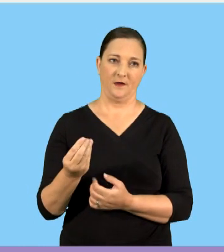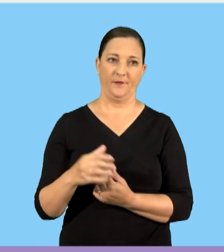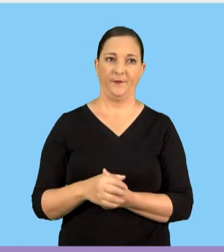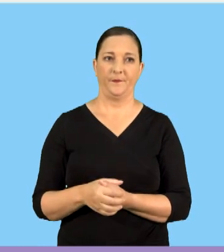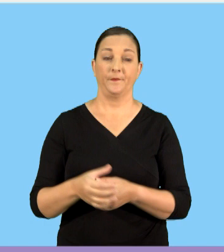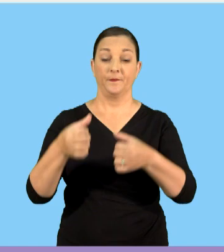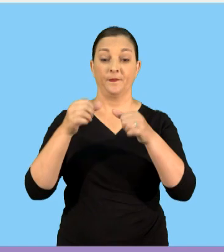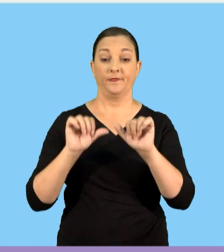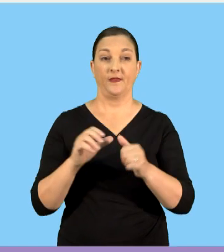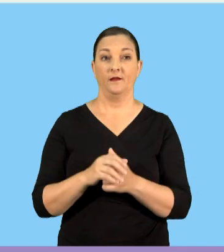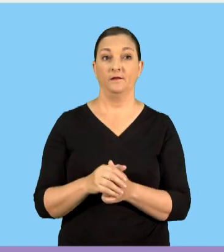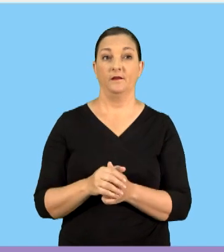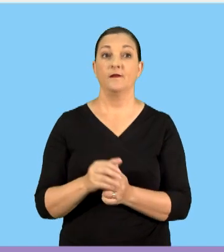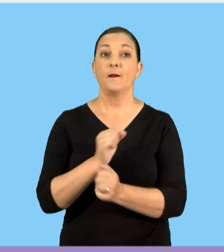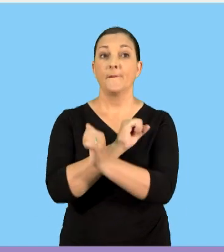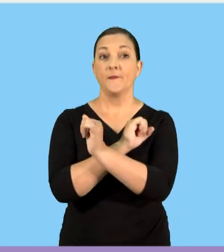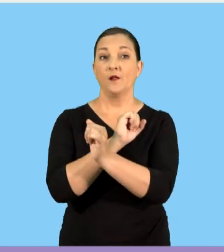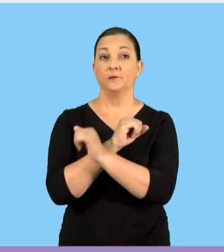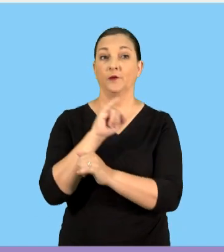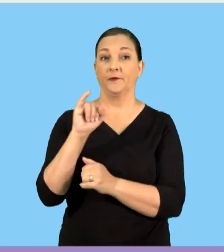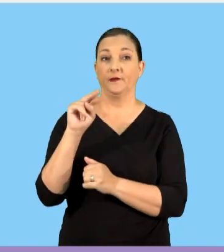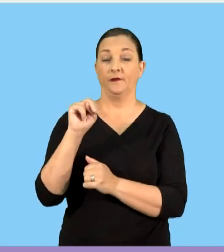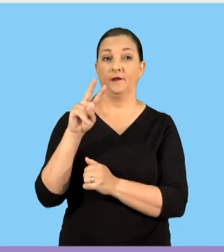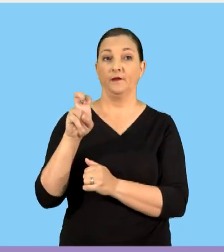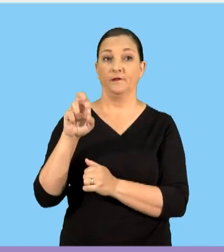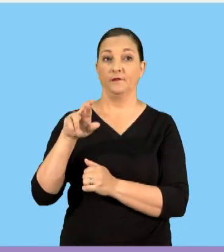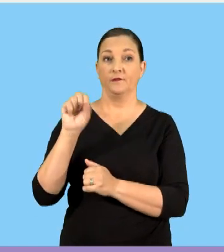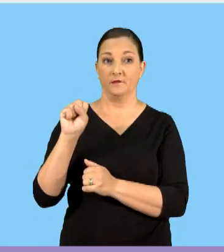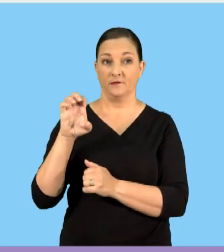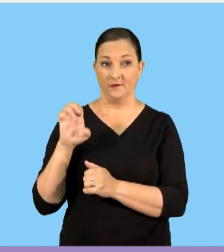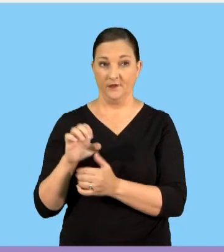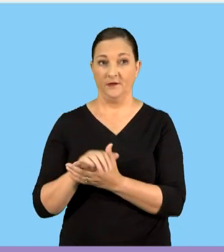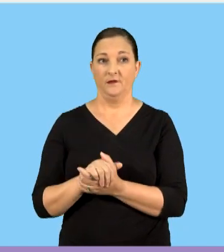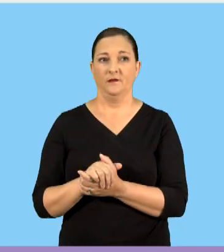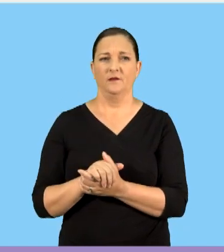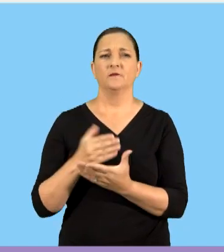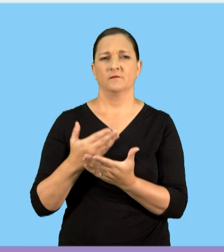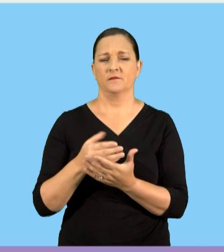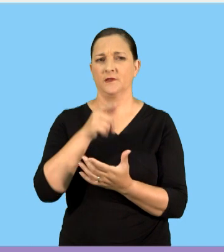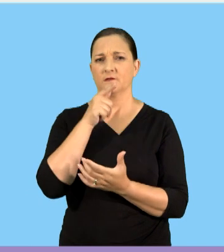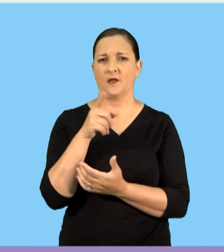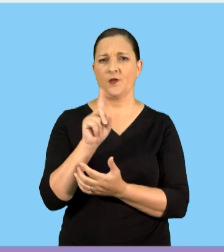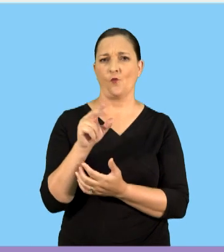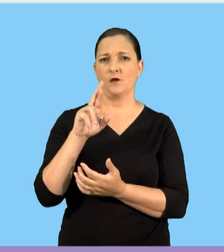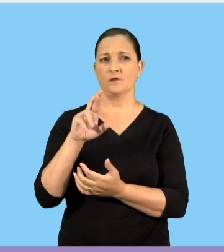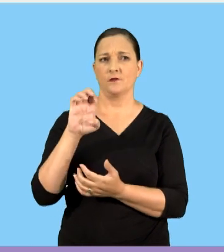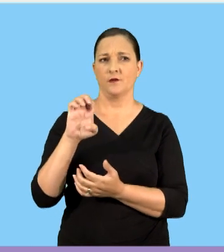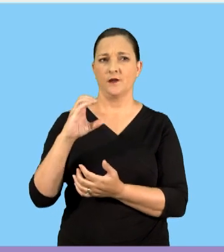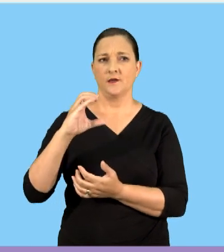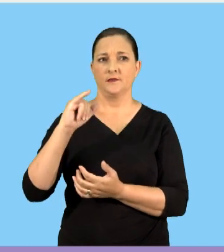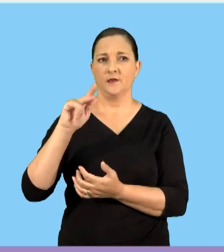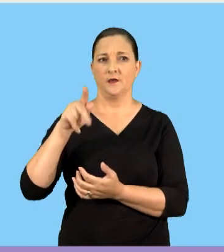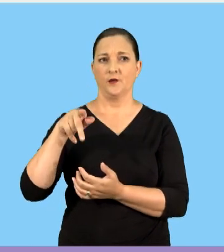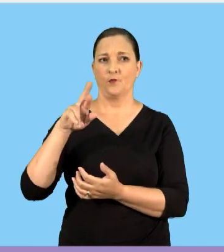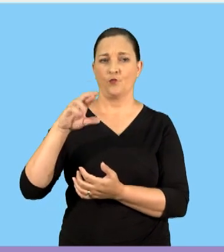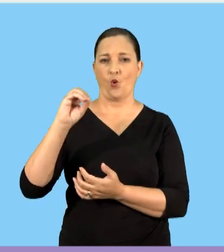number. Then we have a multiplicative inverse, which can also be called the reciprocal. That